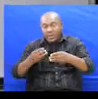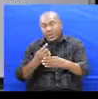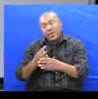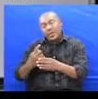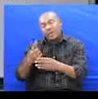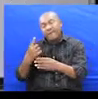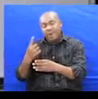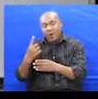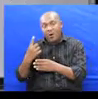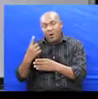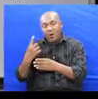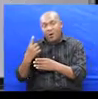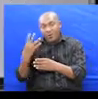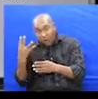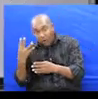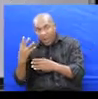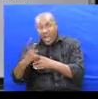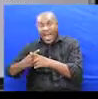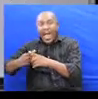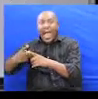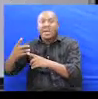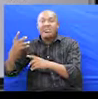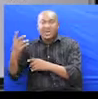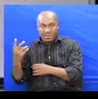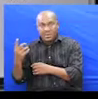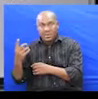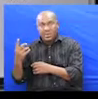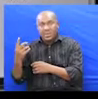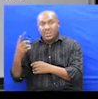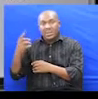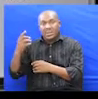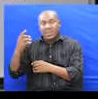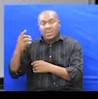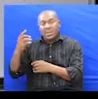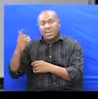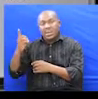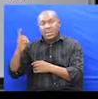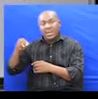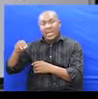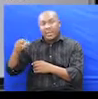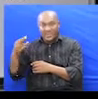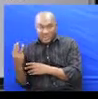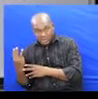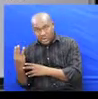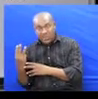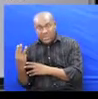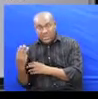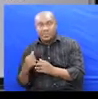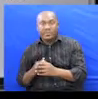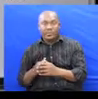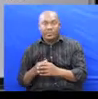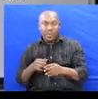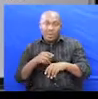400 centimeter cubic. This is the concentration that will be obtained when you take 400 gram,